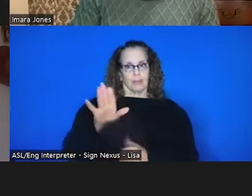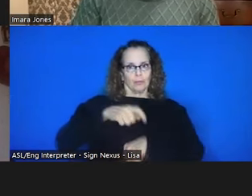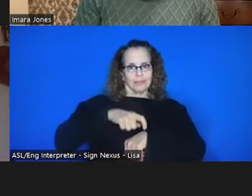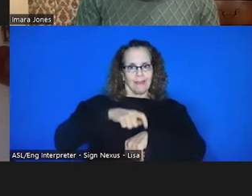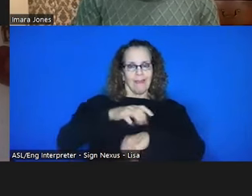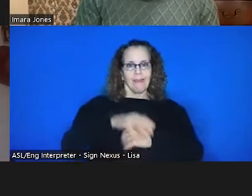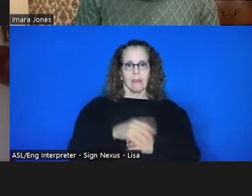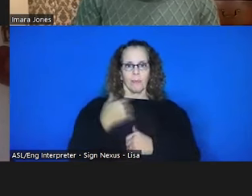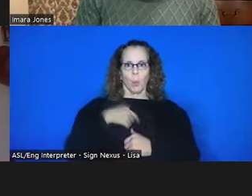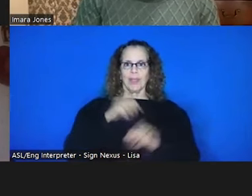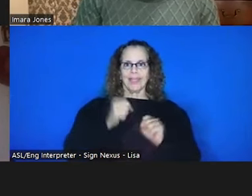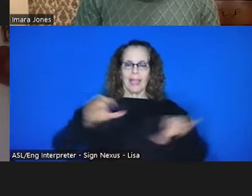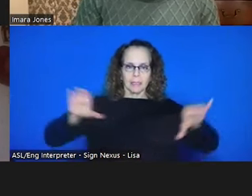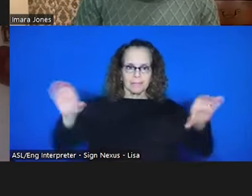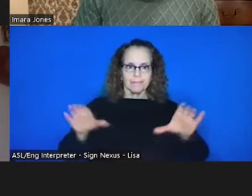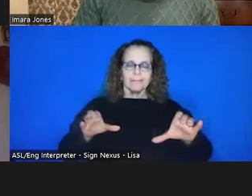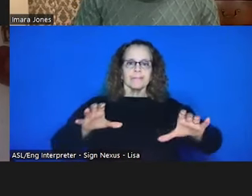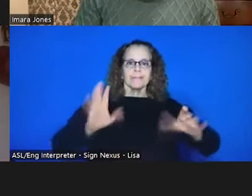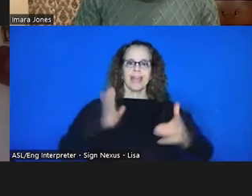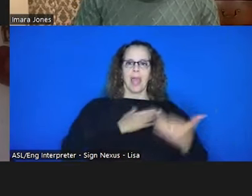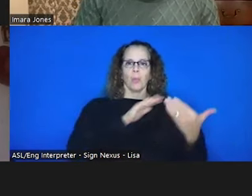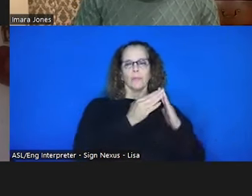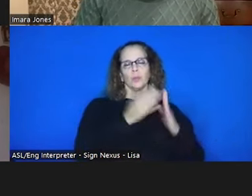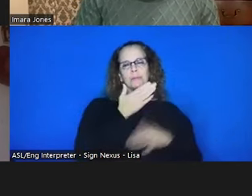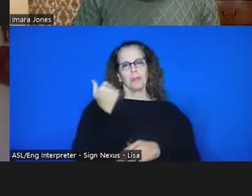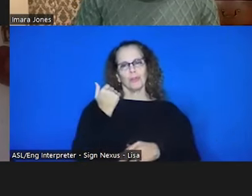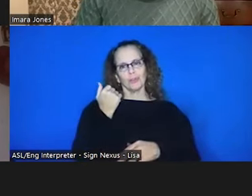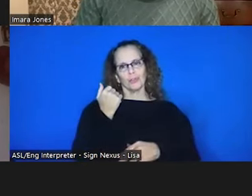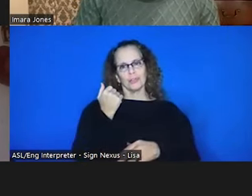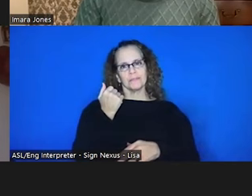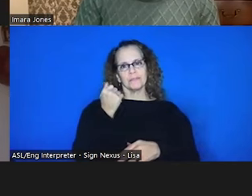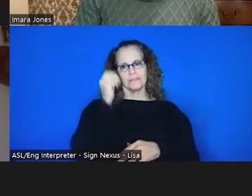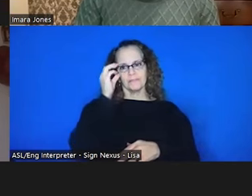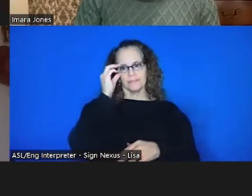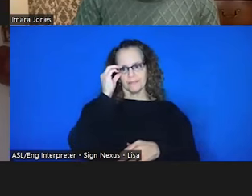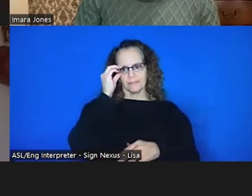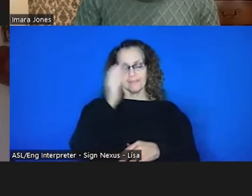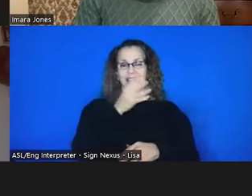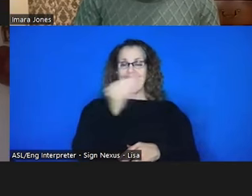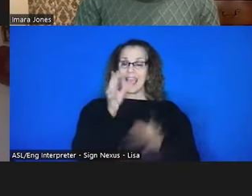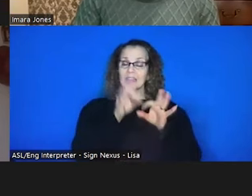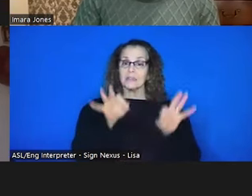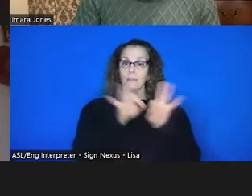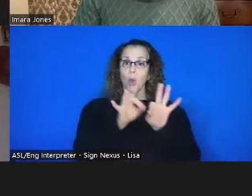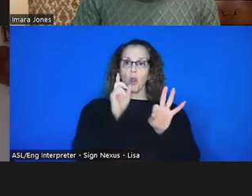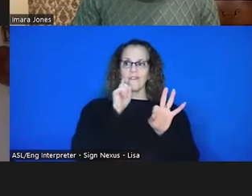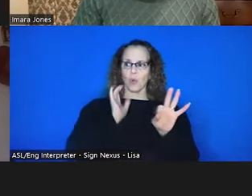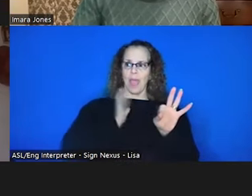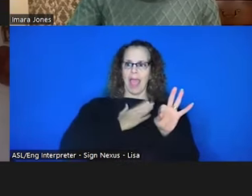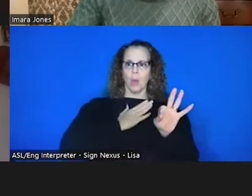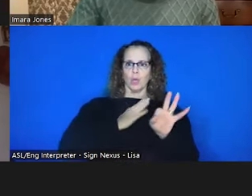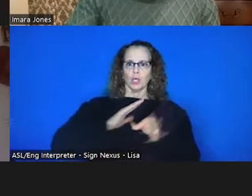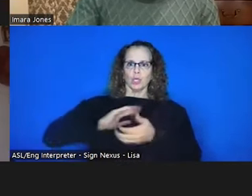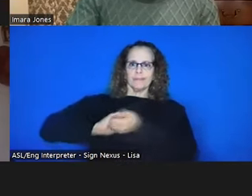community a lot better. I think also it's just really important for our accomplices to really